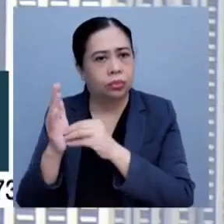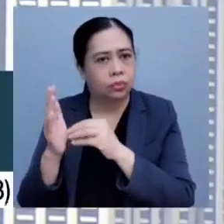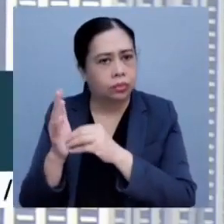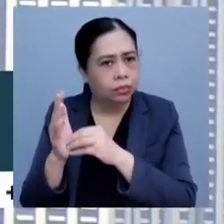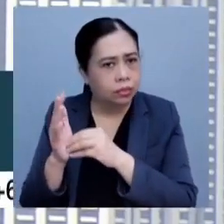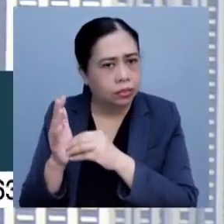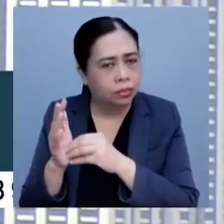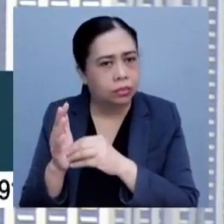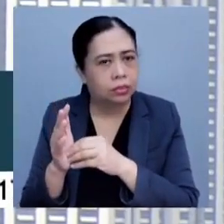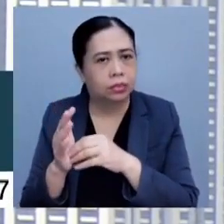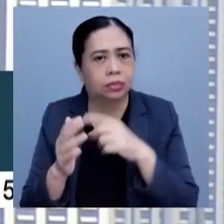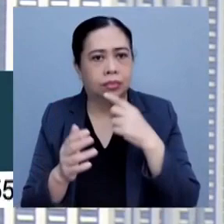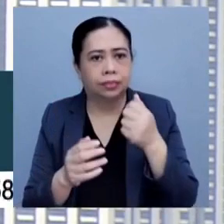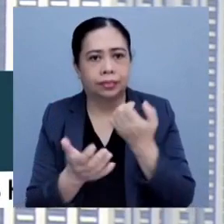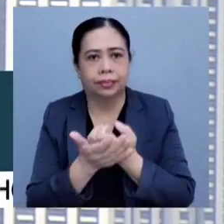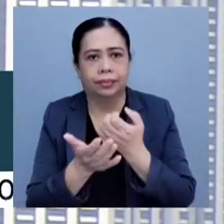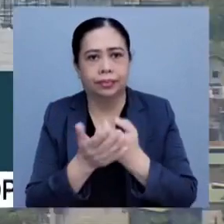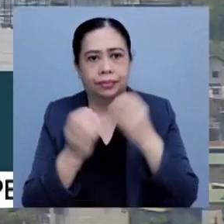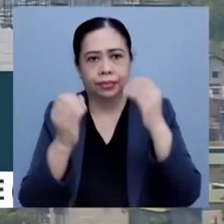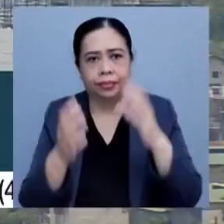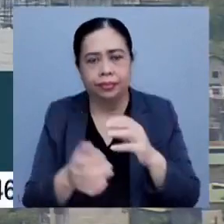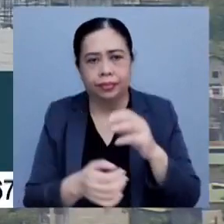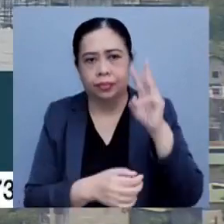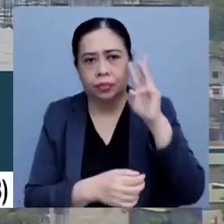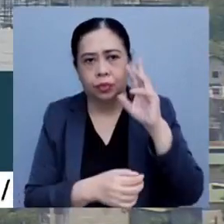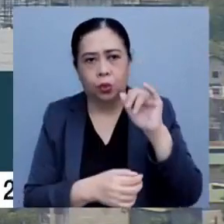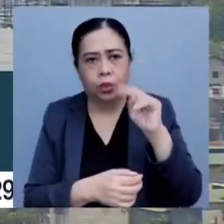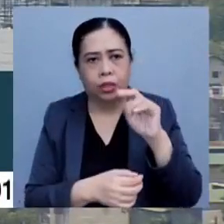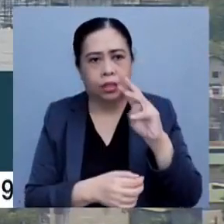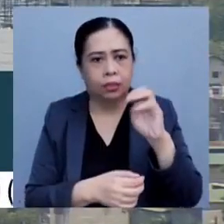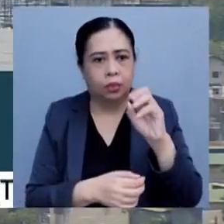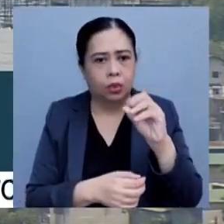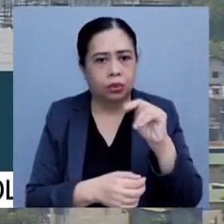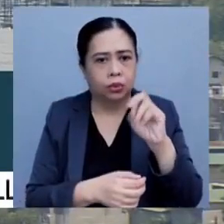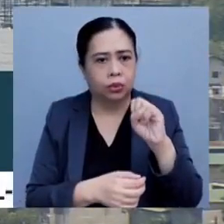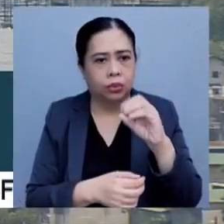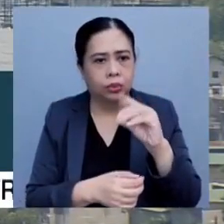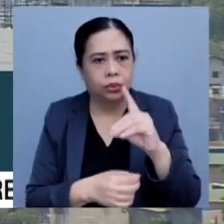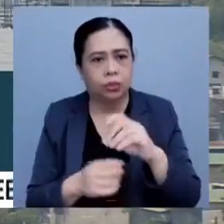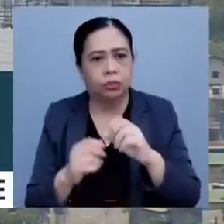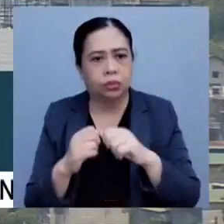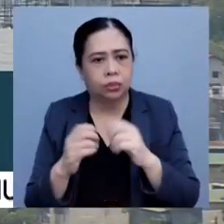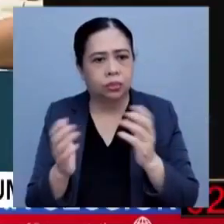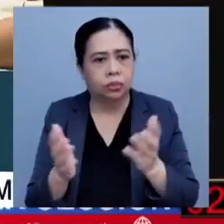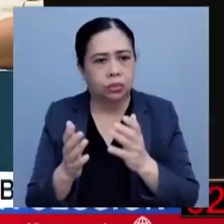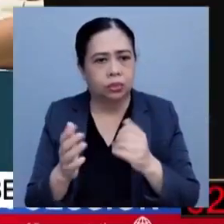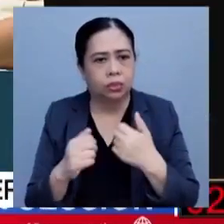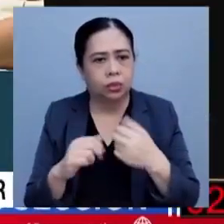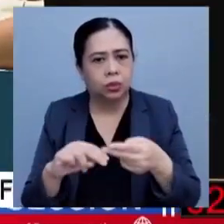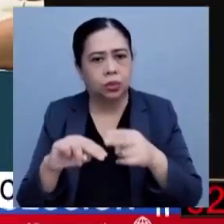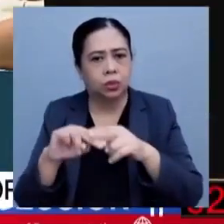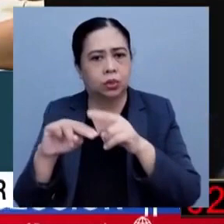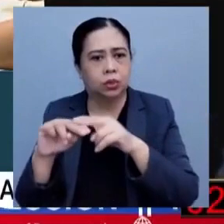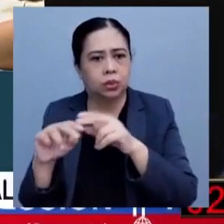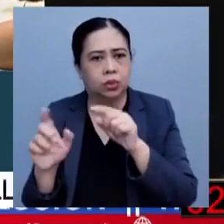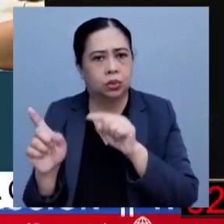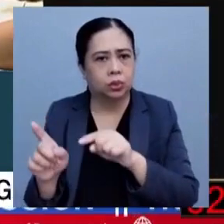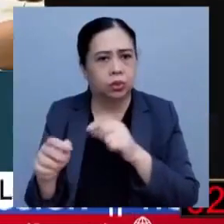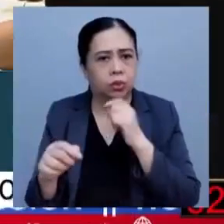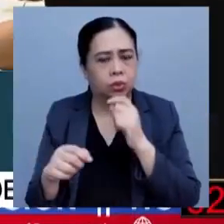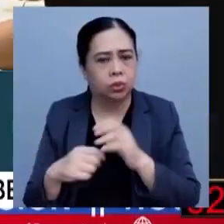Winnie Monson says the government is spending too much in comparison to its revenue. Despite this, Monson believes the country's